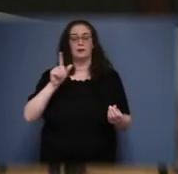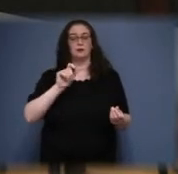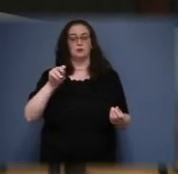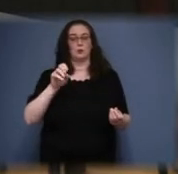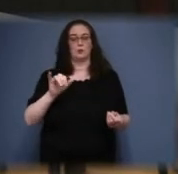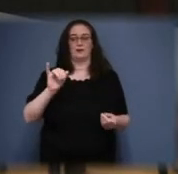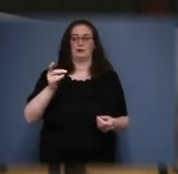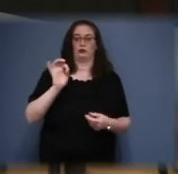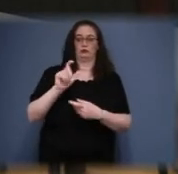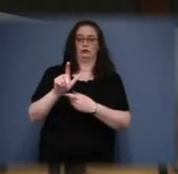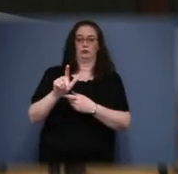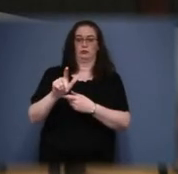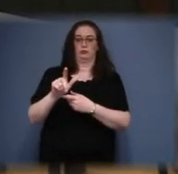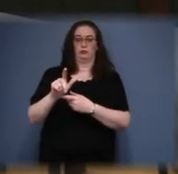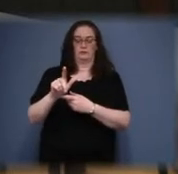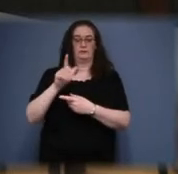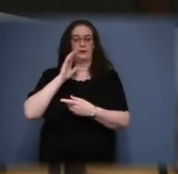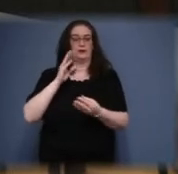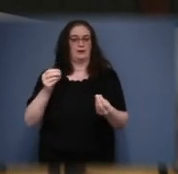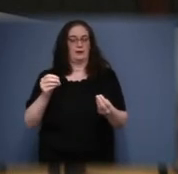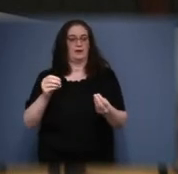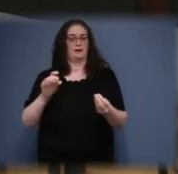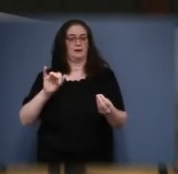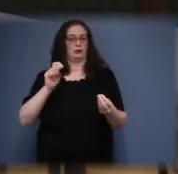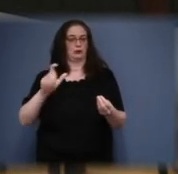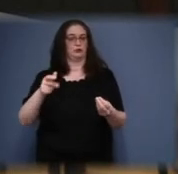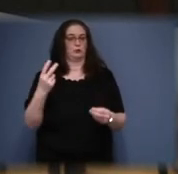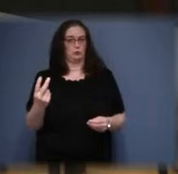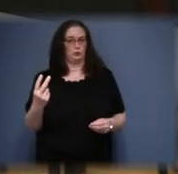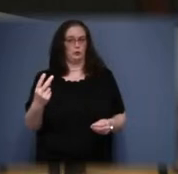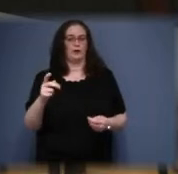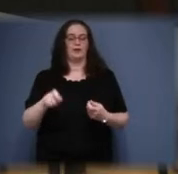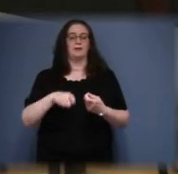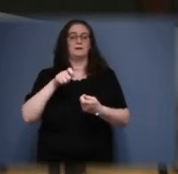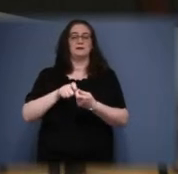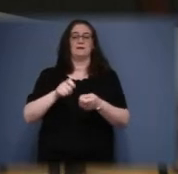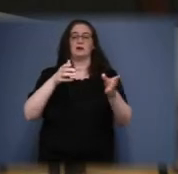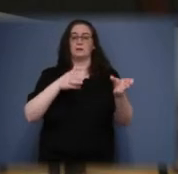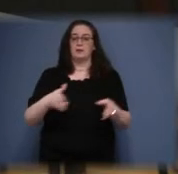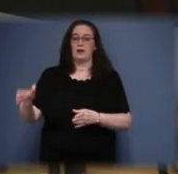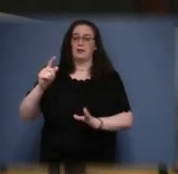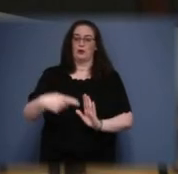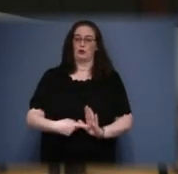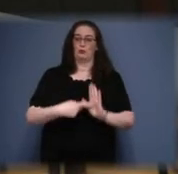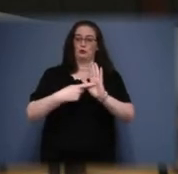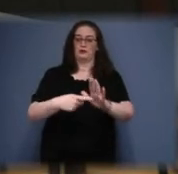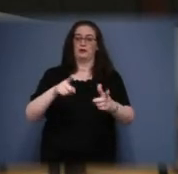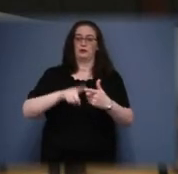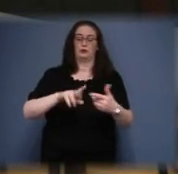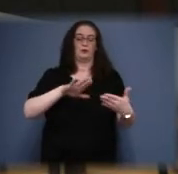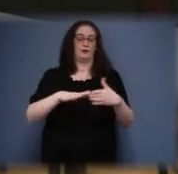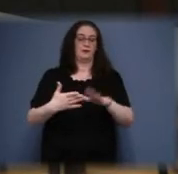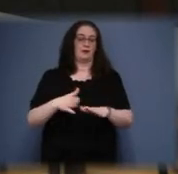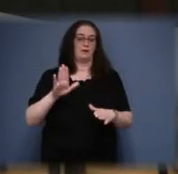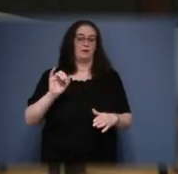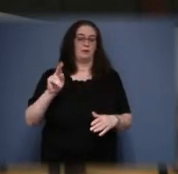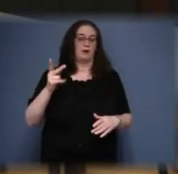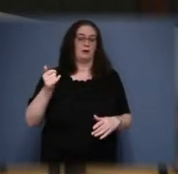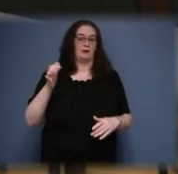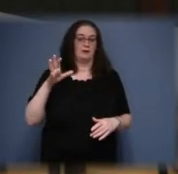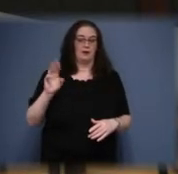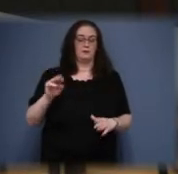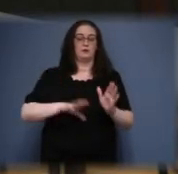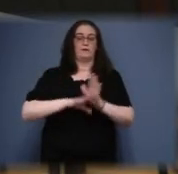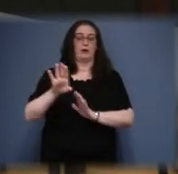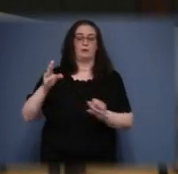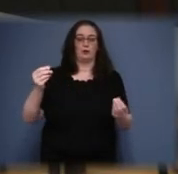industrial, PI2, Planned Industrial 2, the specific plan that you have presented to the town of Buckingham to develop